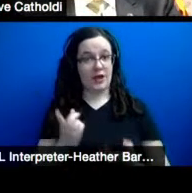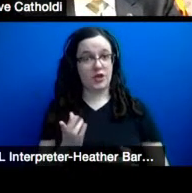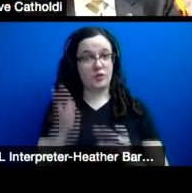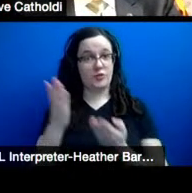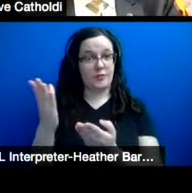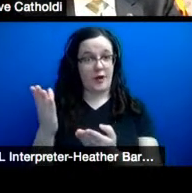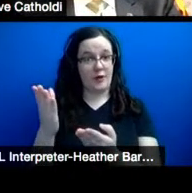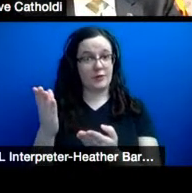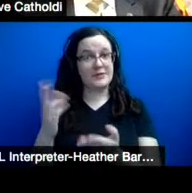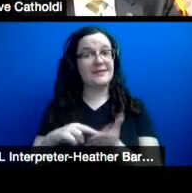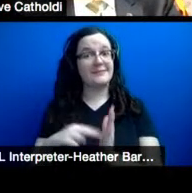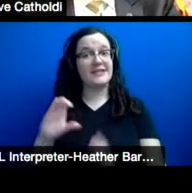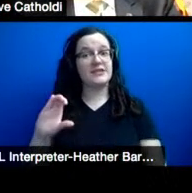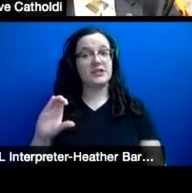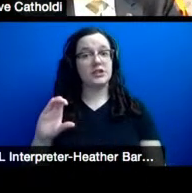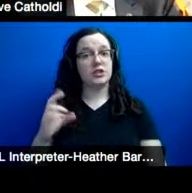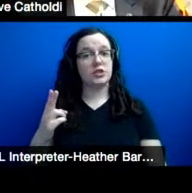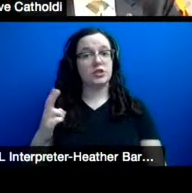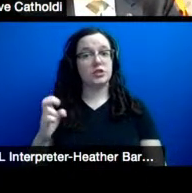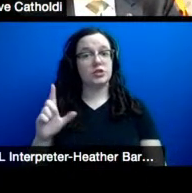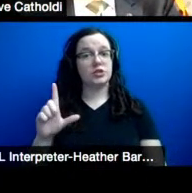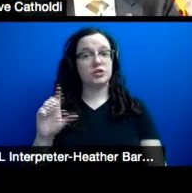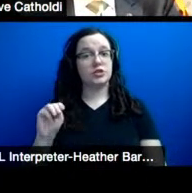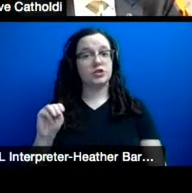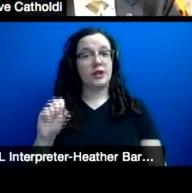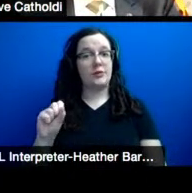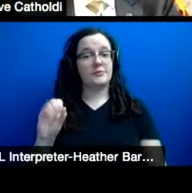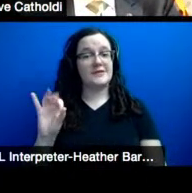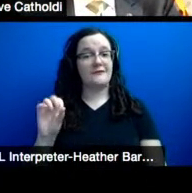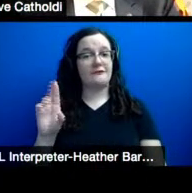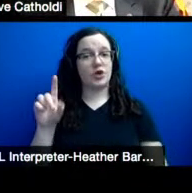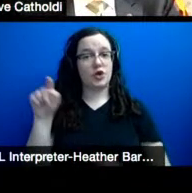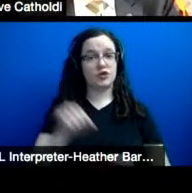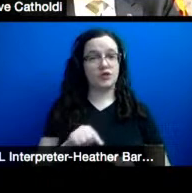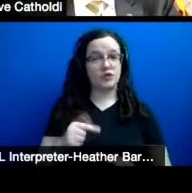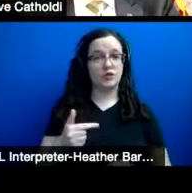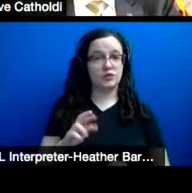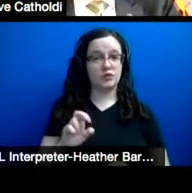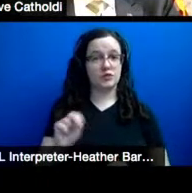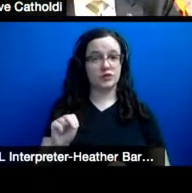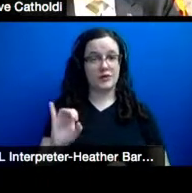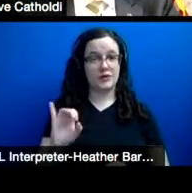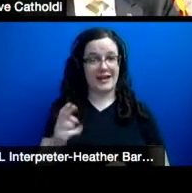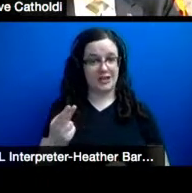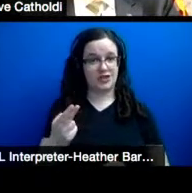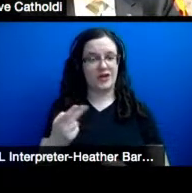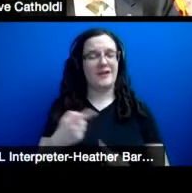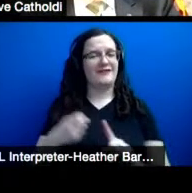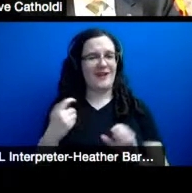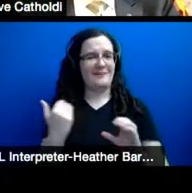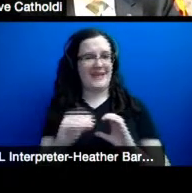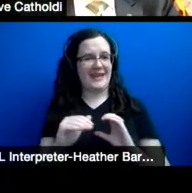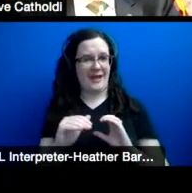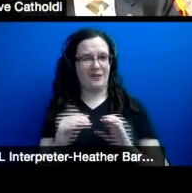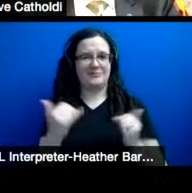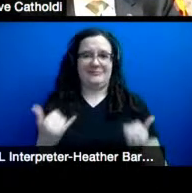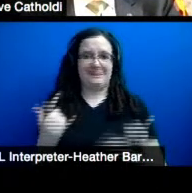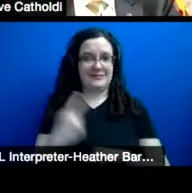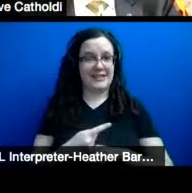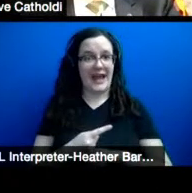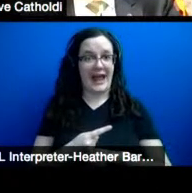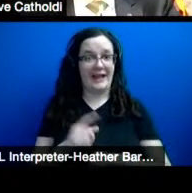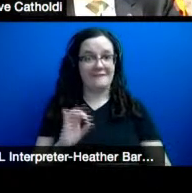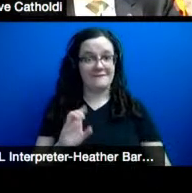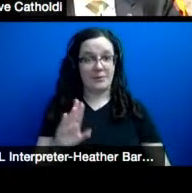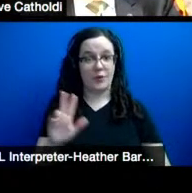from Chelmsford to Greenwich, and that's in an email dated today, February 23rd. I also